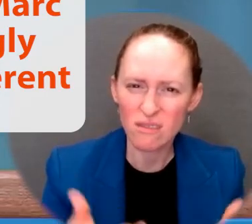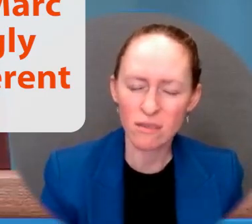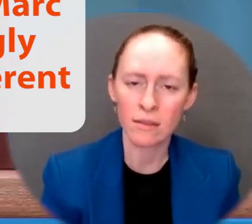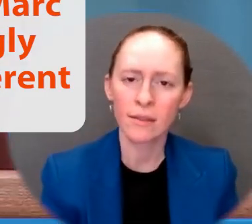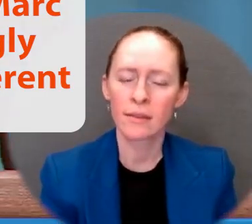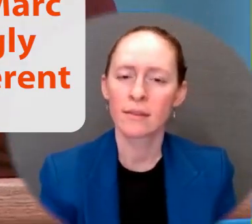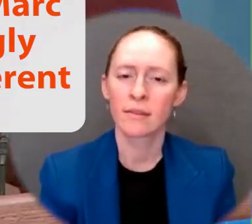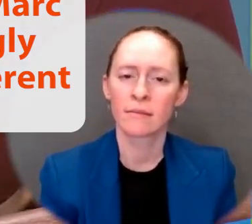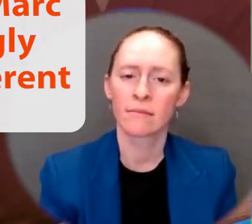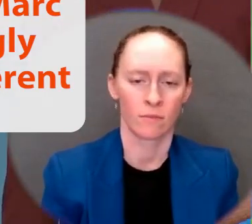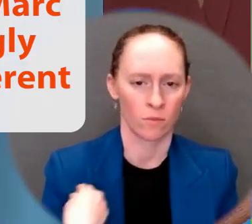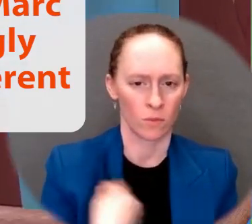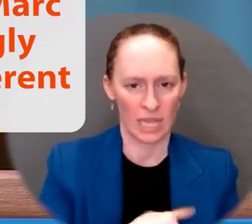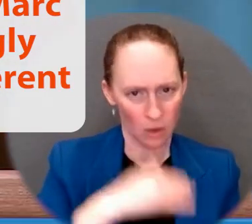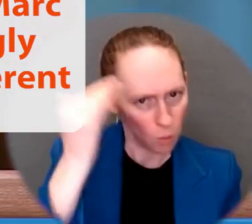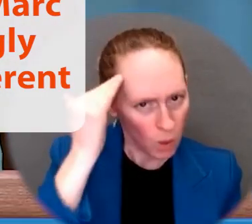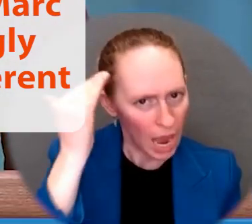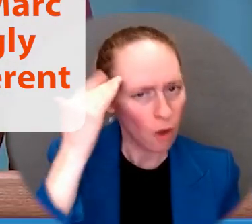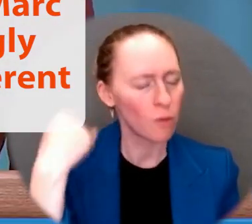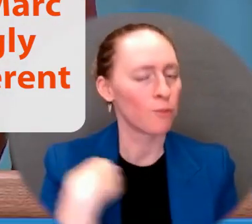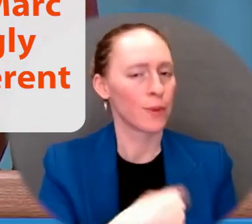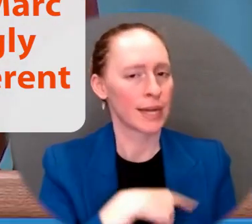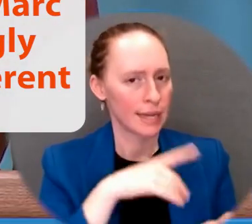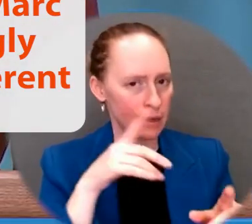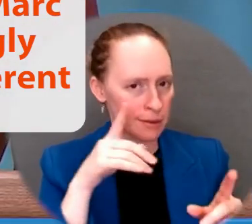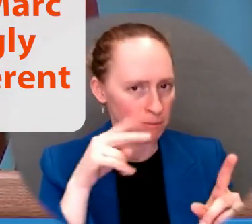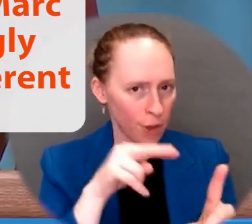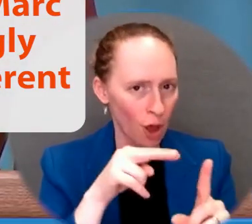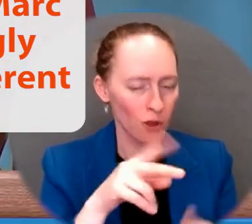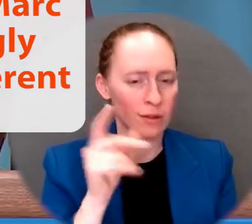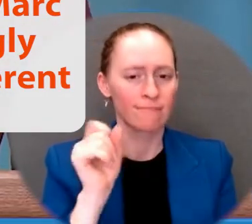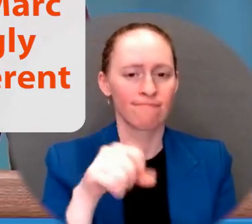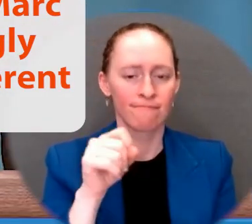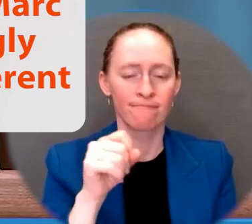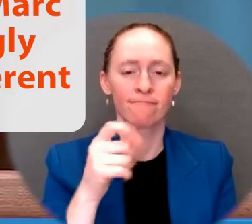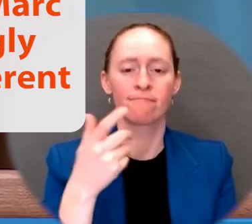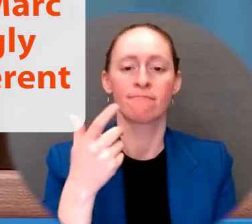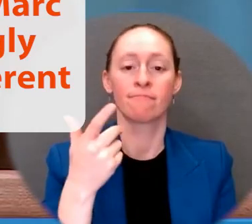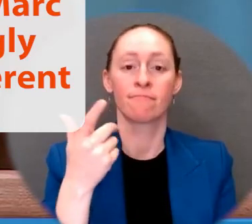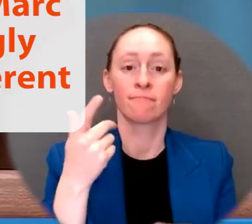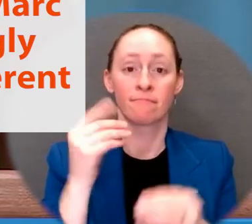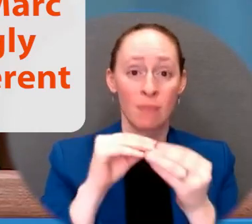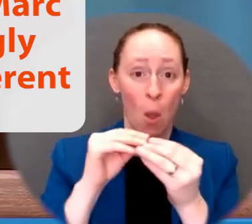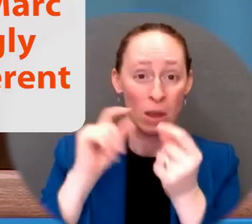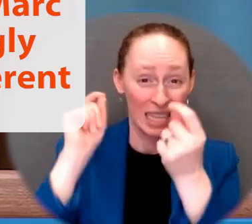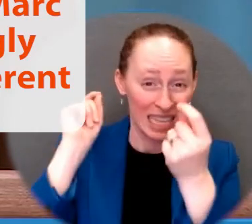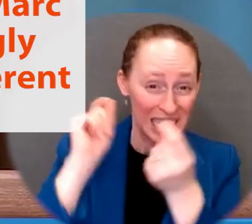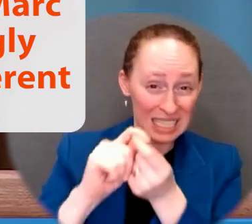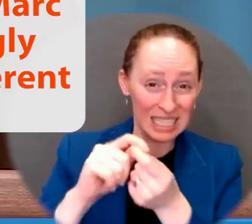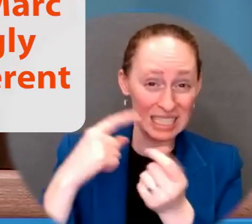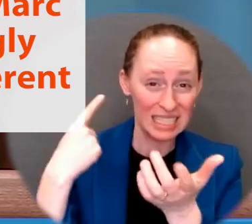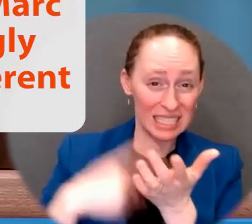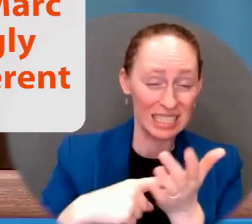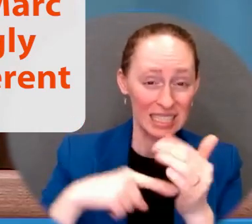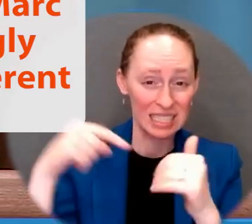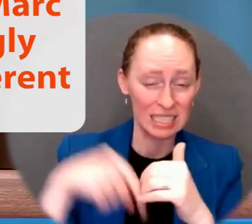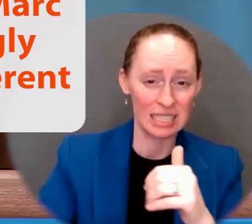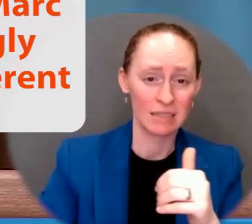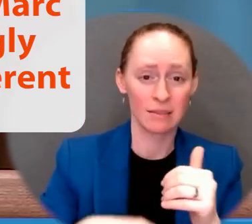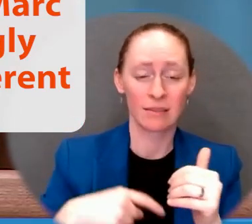to assist U.S. citizens. Any specifics on Marc Fogel or any others, I would refer you to the State